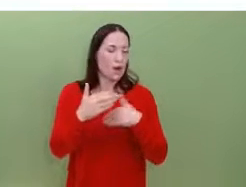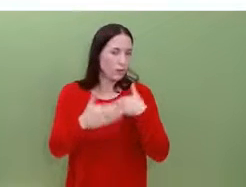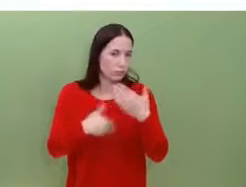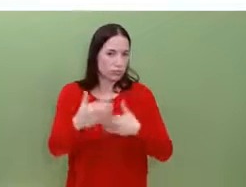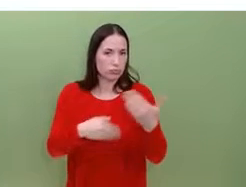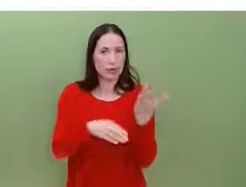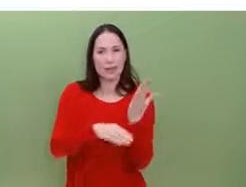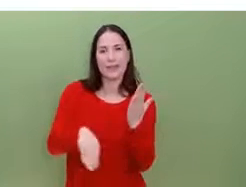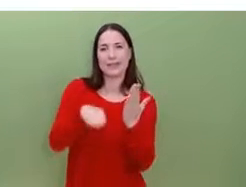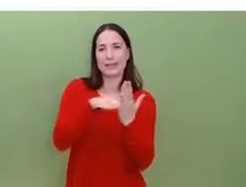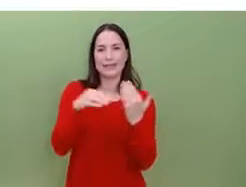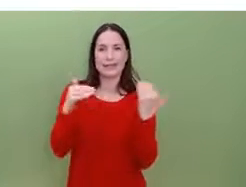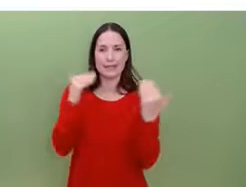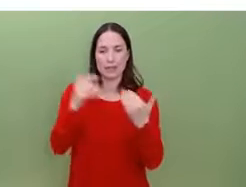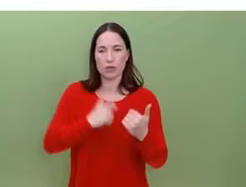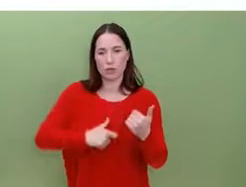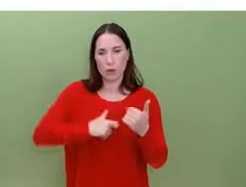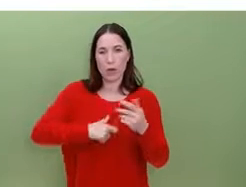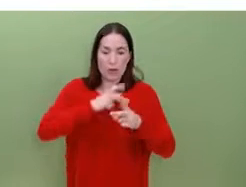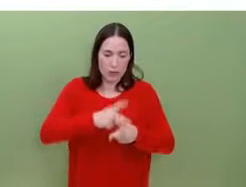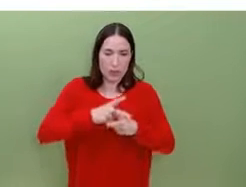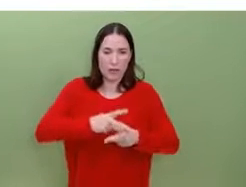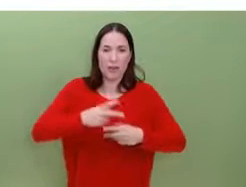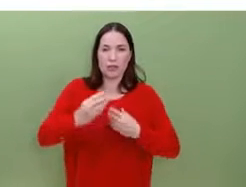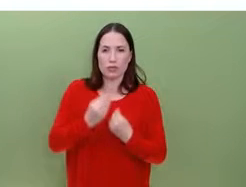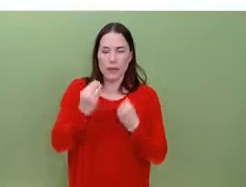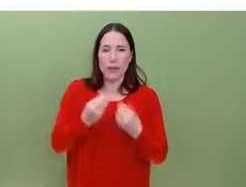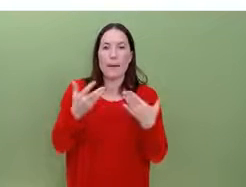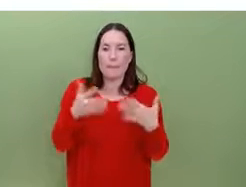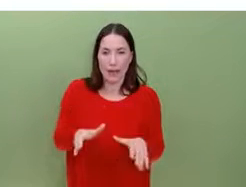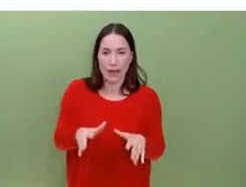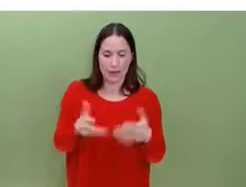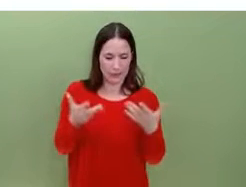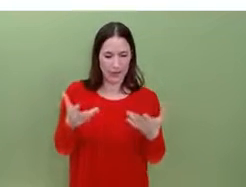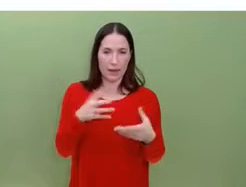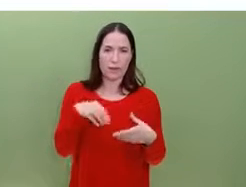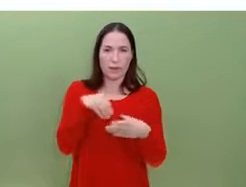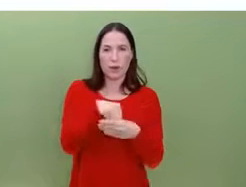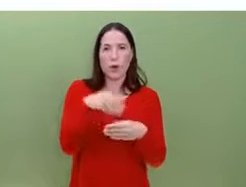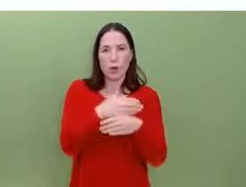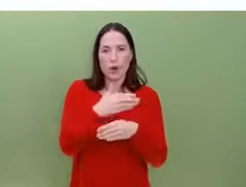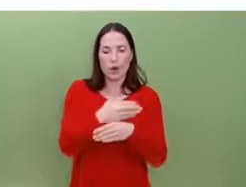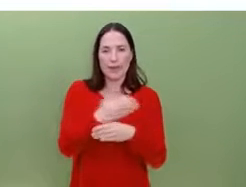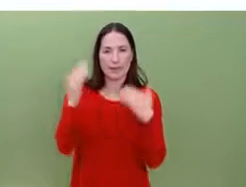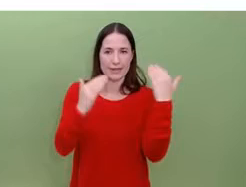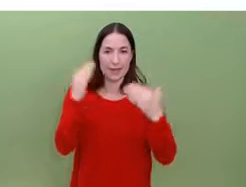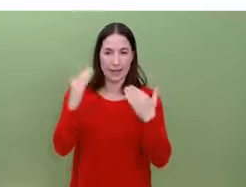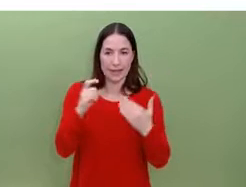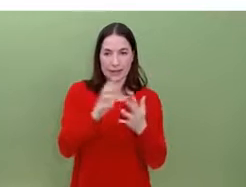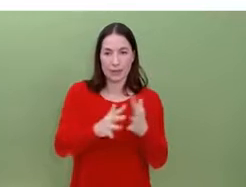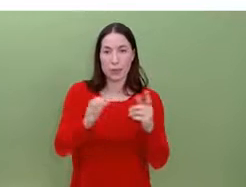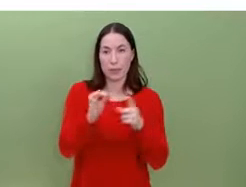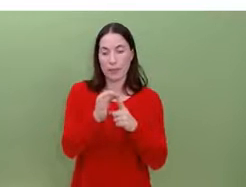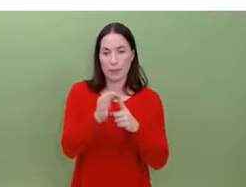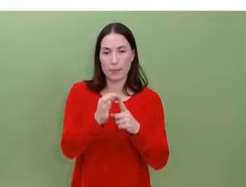developed as a supervisor, who's trained as a supervisor, and now is actually working as a senior CWP within